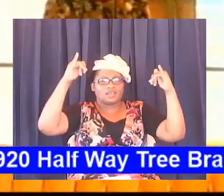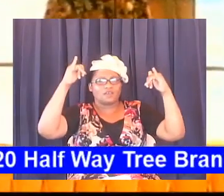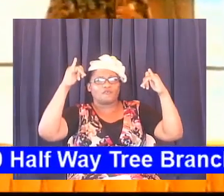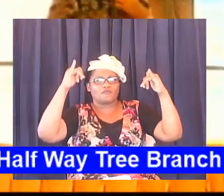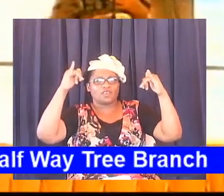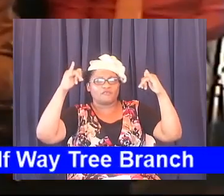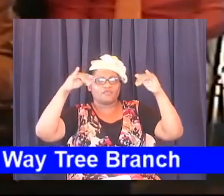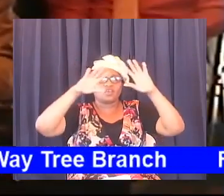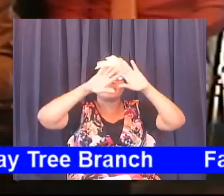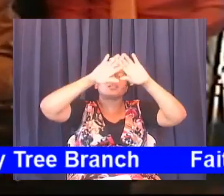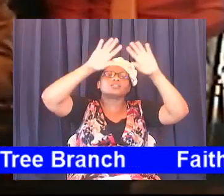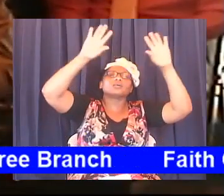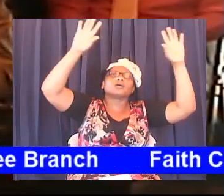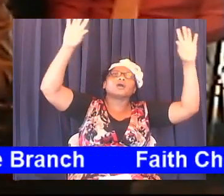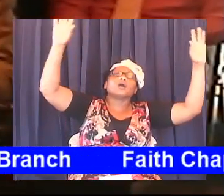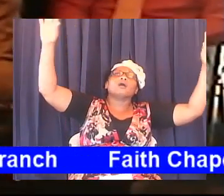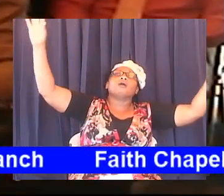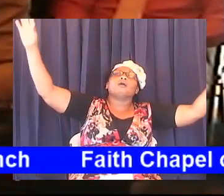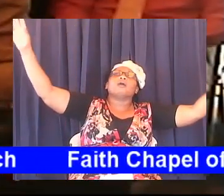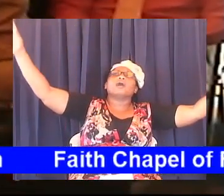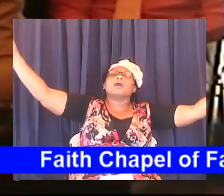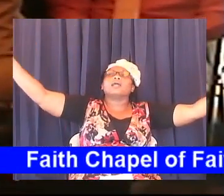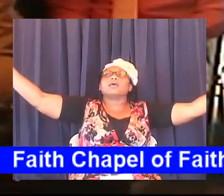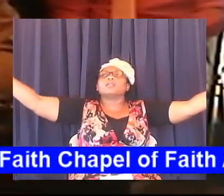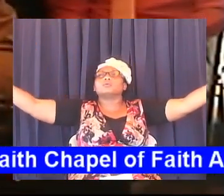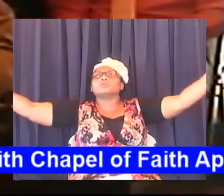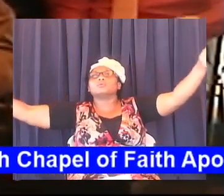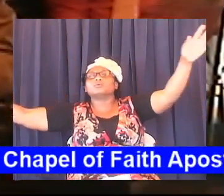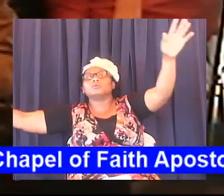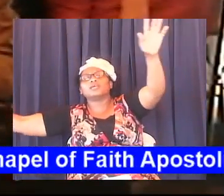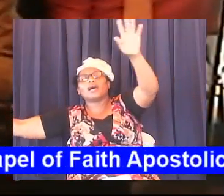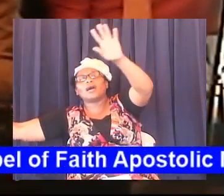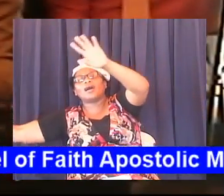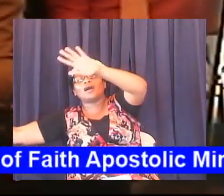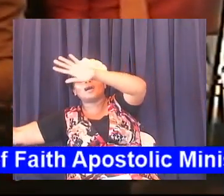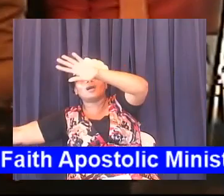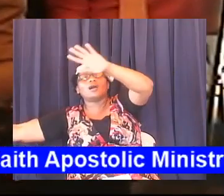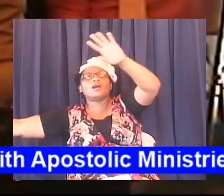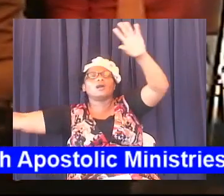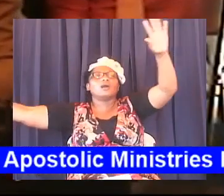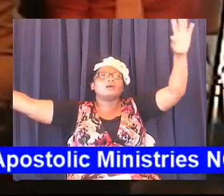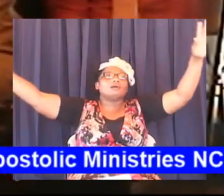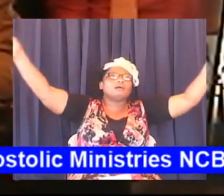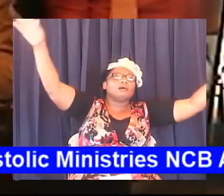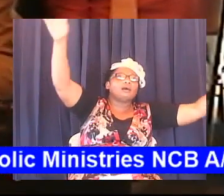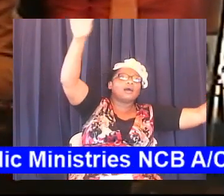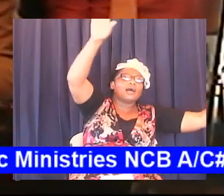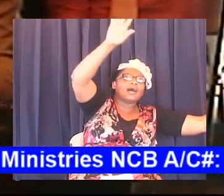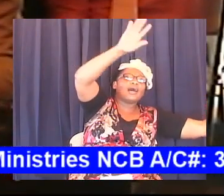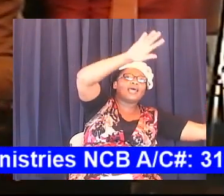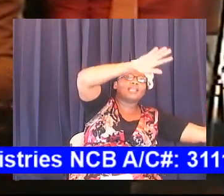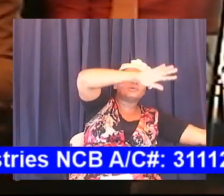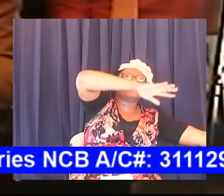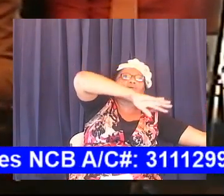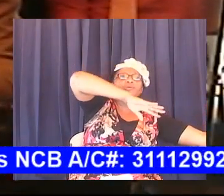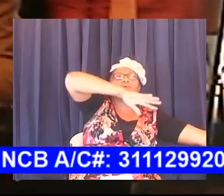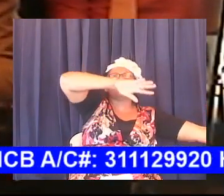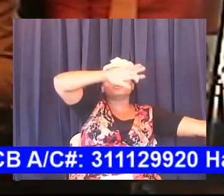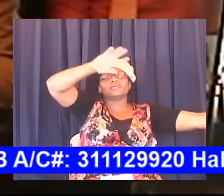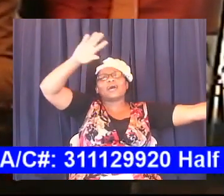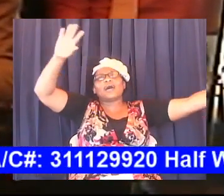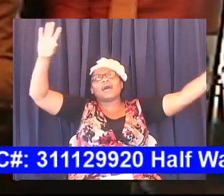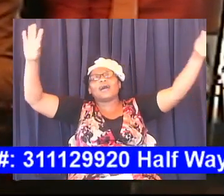so quick. Wave them across from left to right and just glorify God for His goodness to